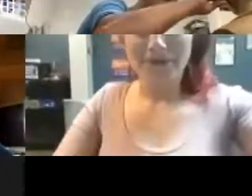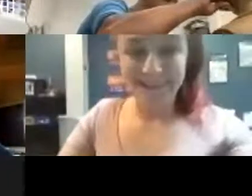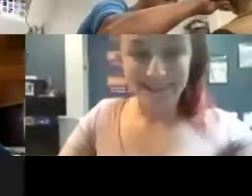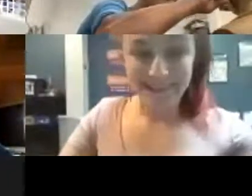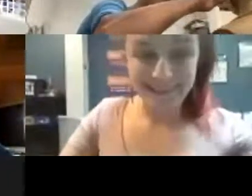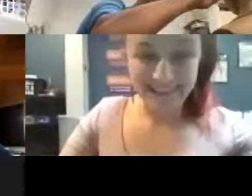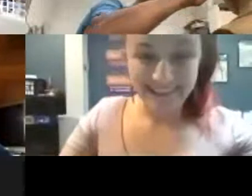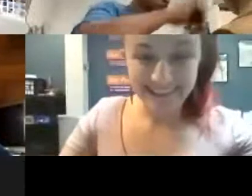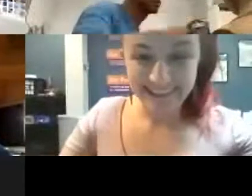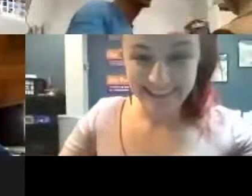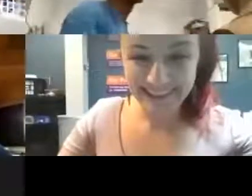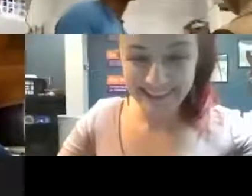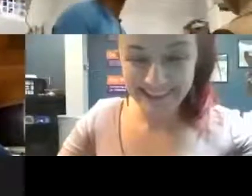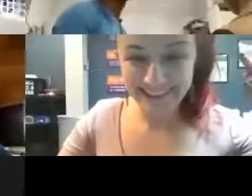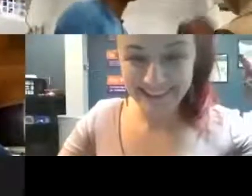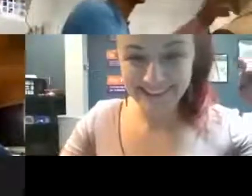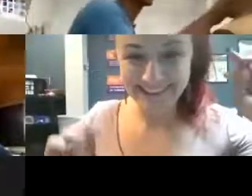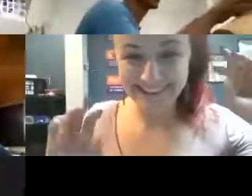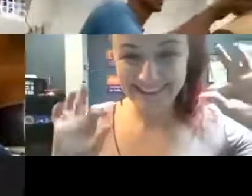I'm gonna try to,